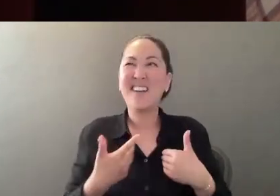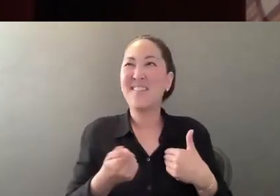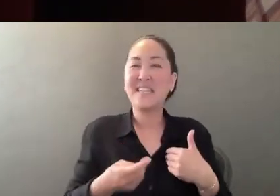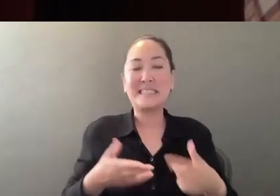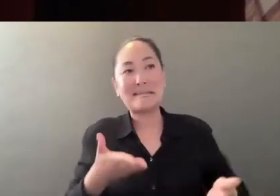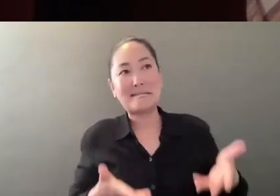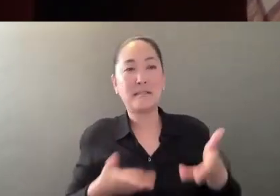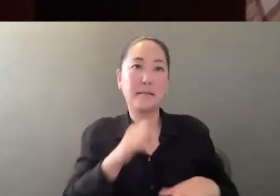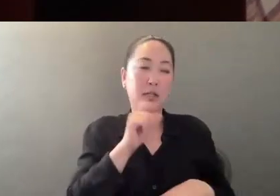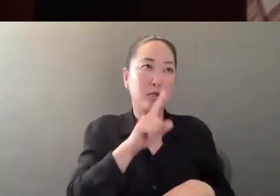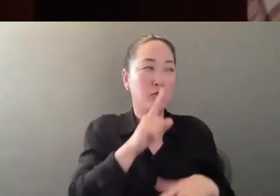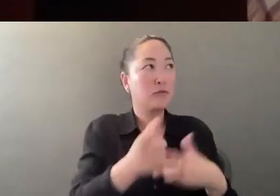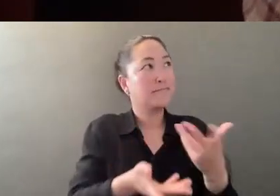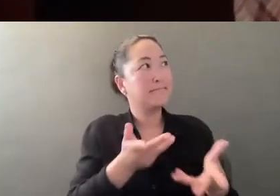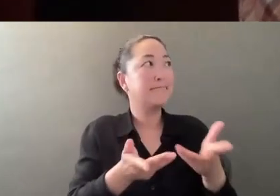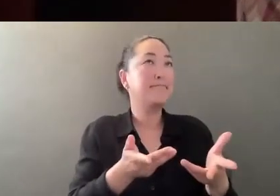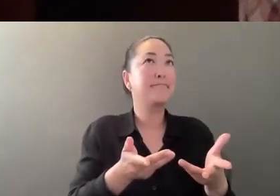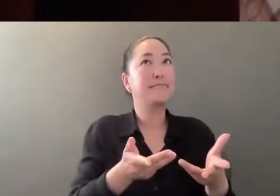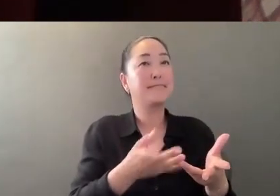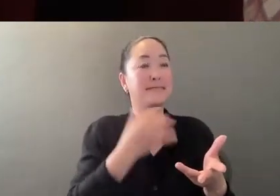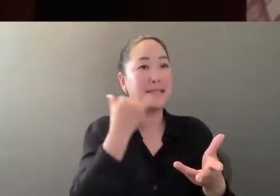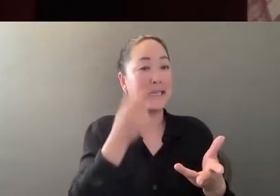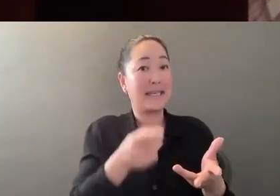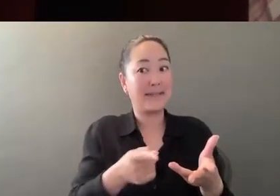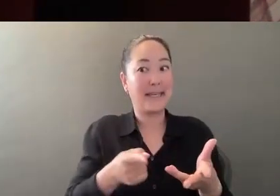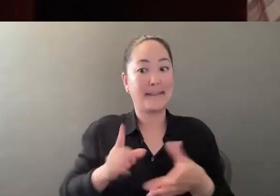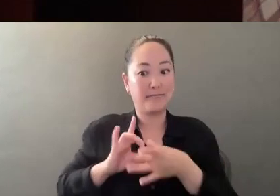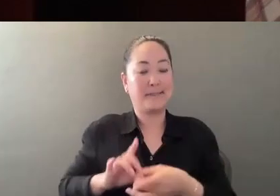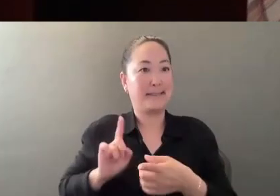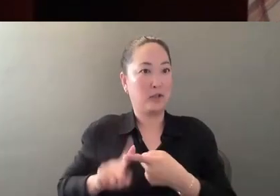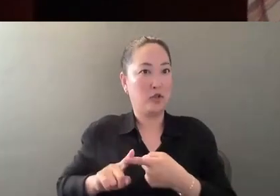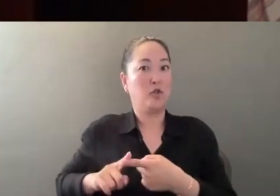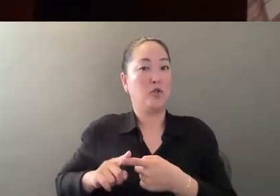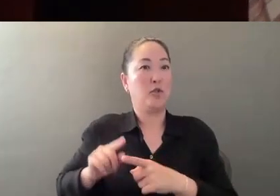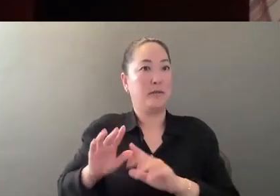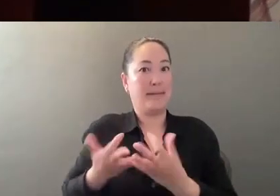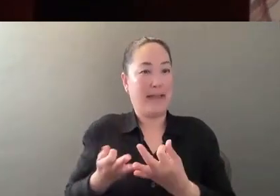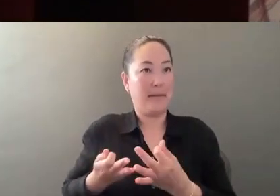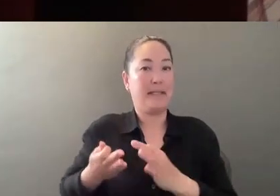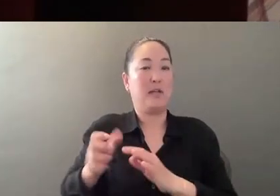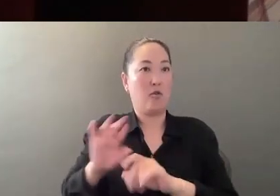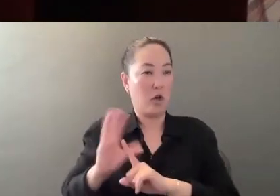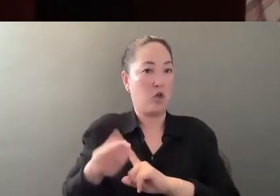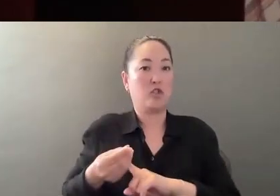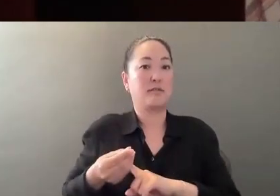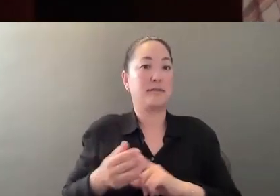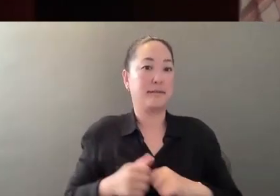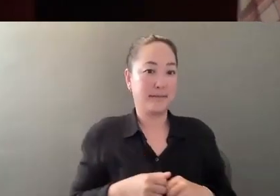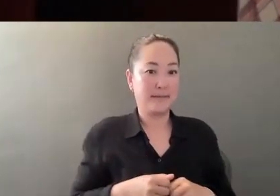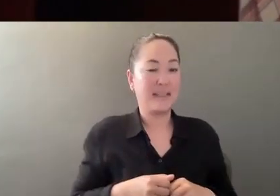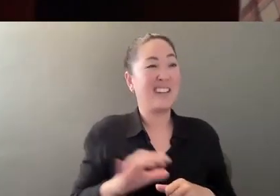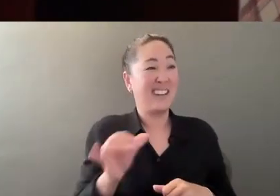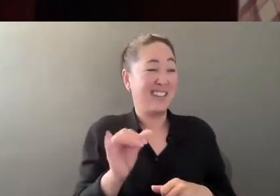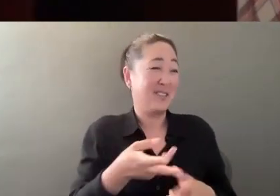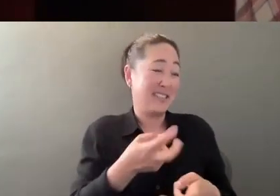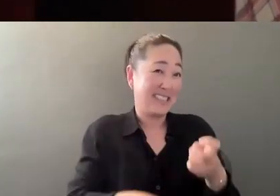whether or not it has a different sort of natural history. It is quite hard to untangle healthcare